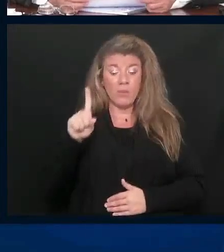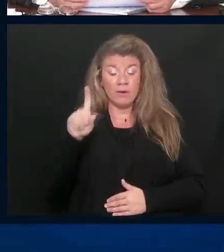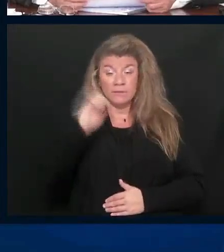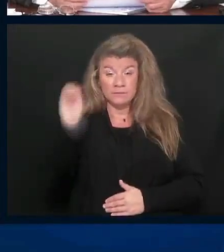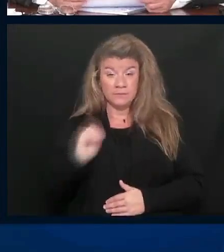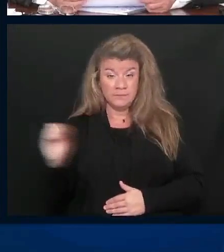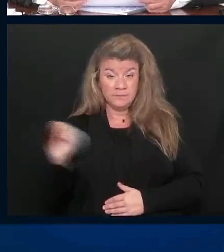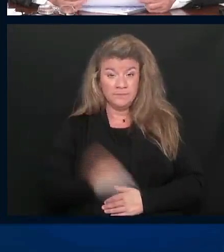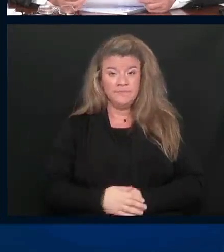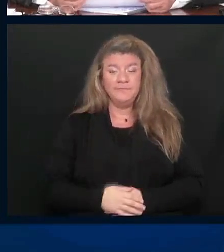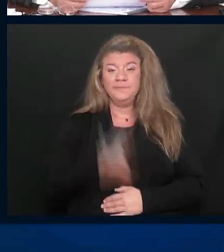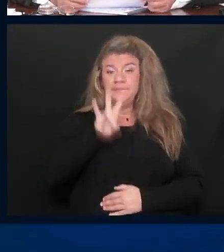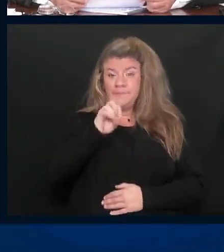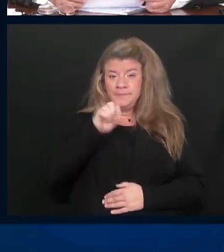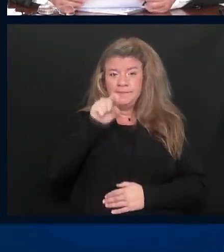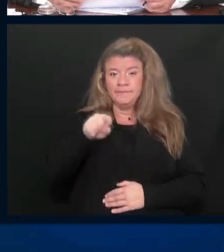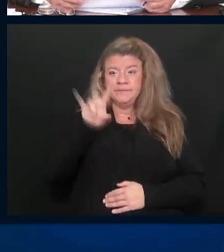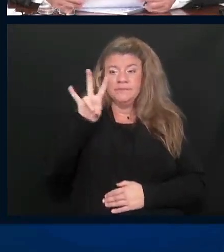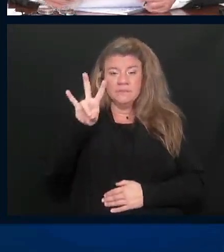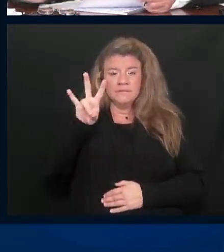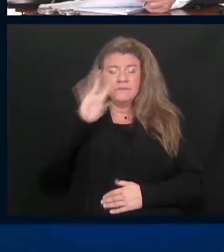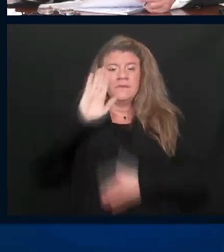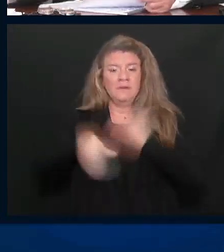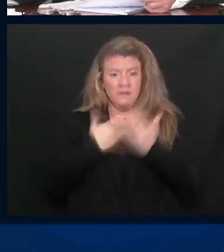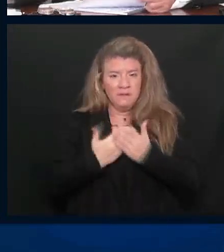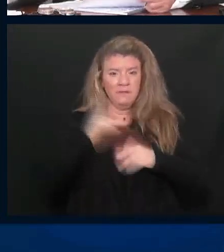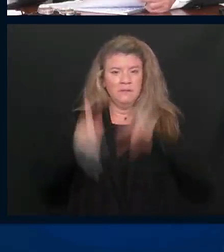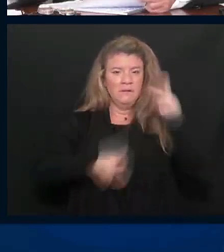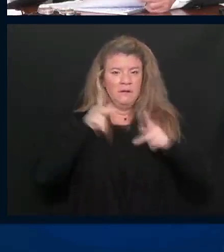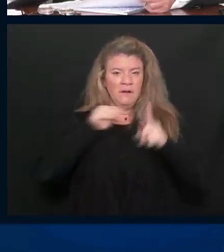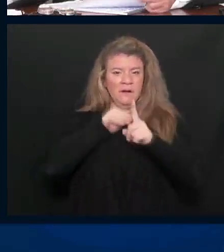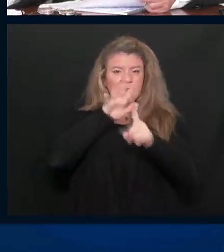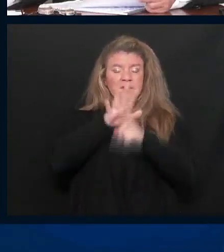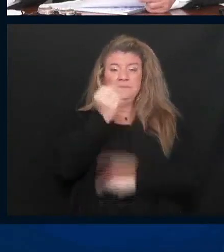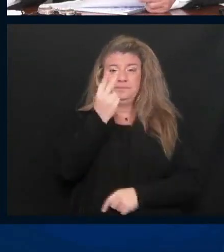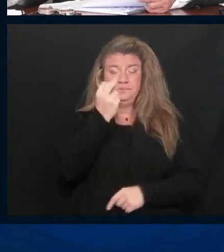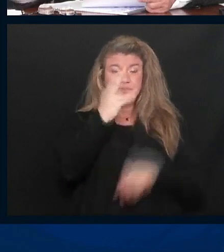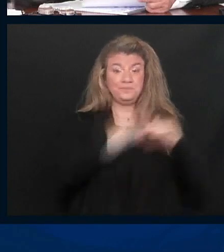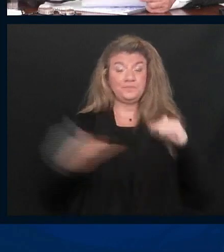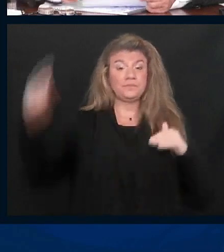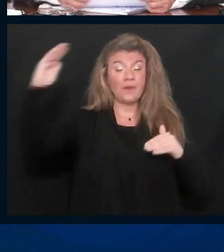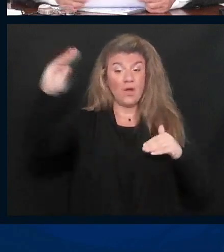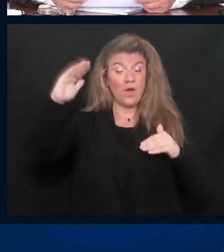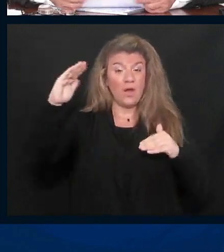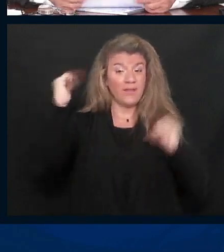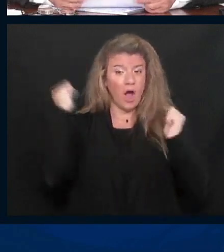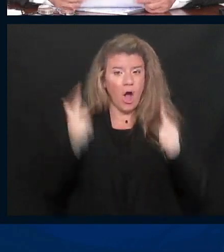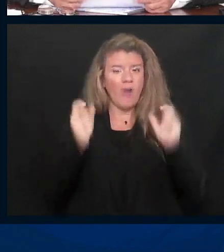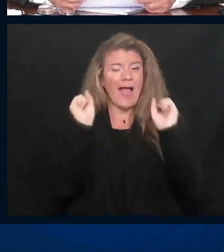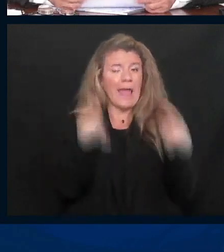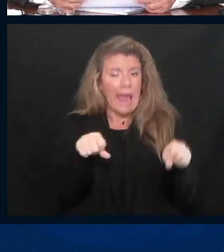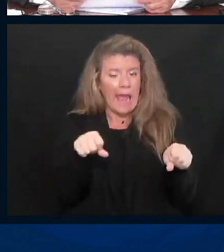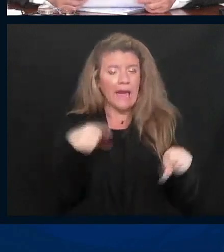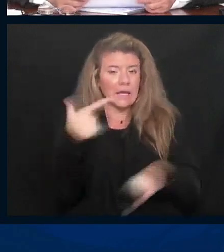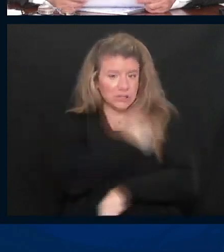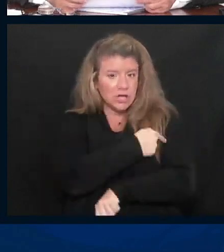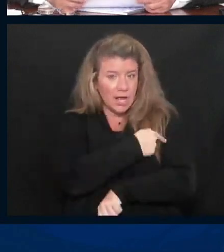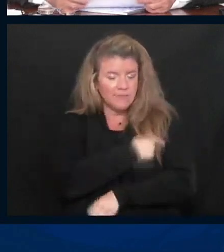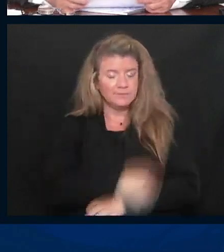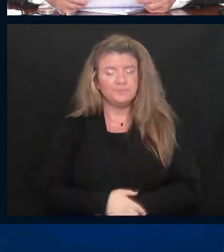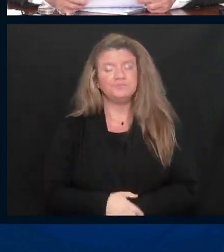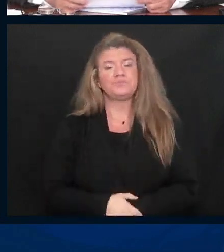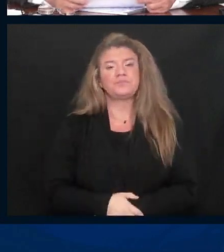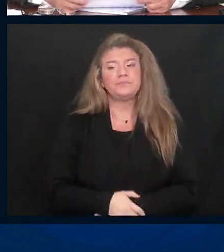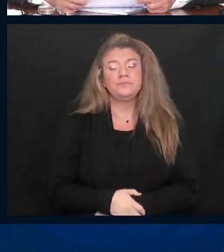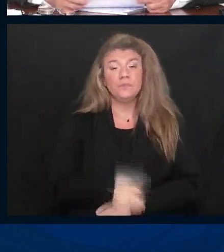We're at 70.7 of all of our population, 12 and older, all the eligible. From a standpoint